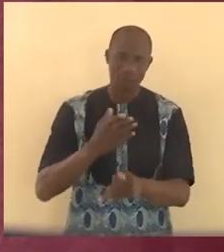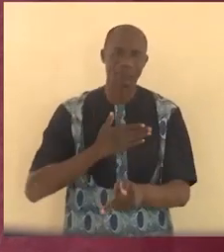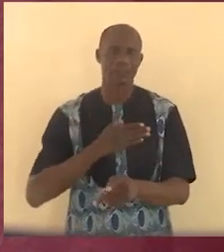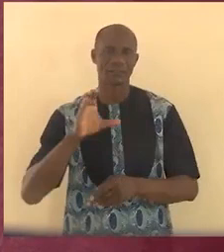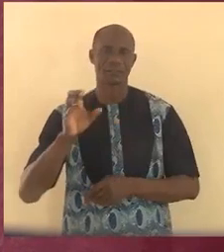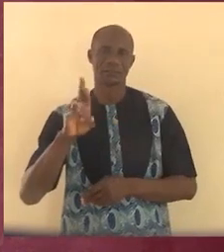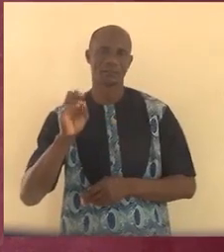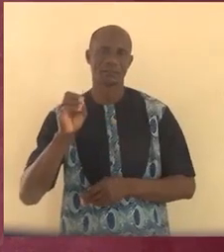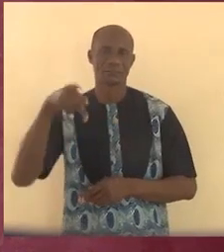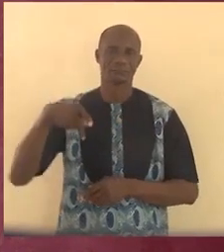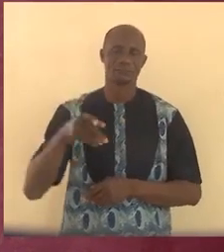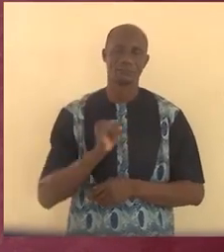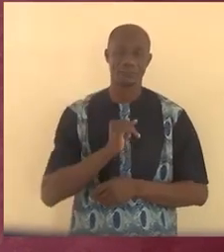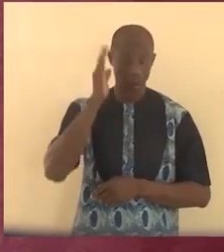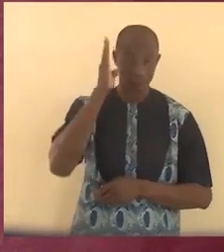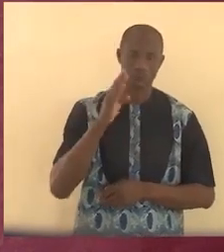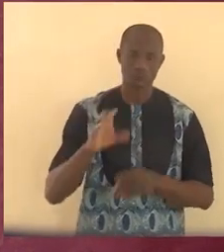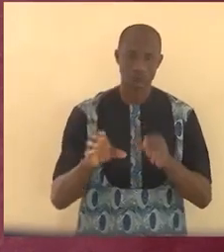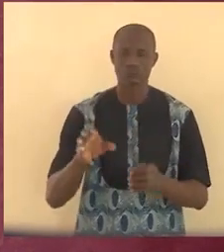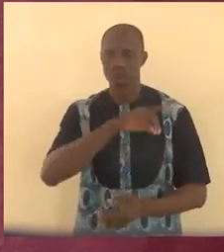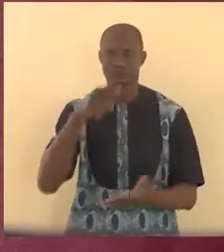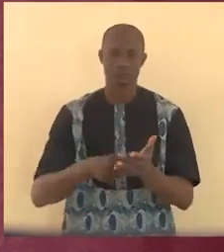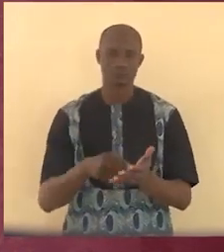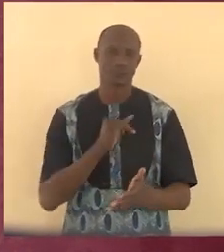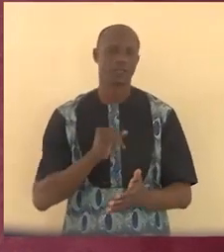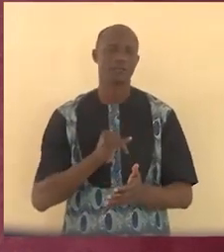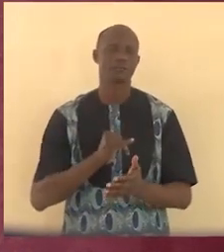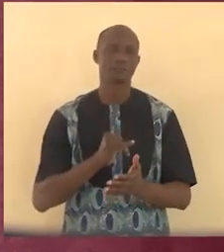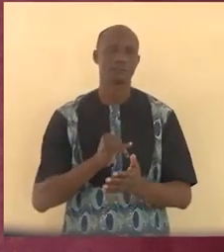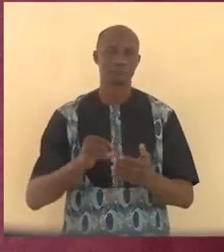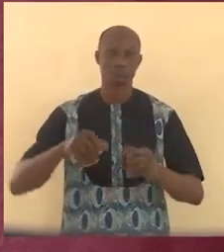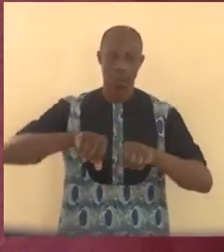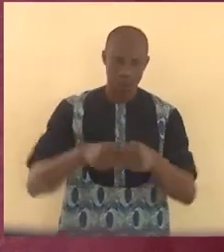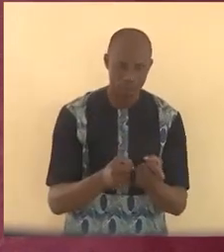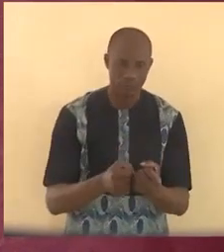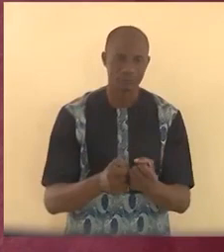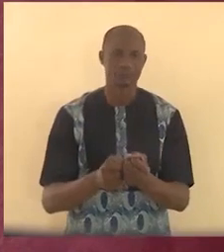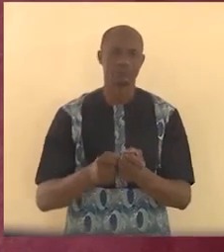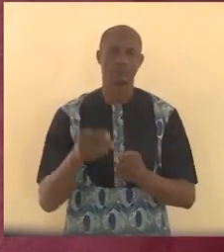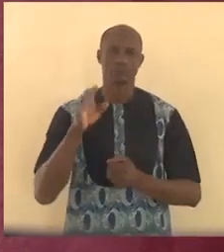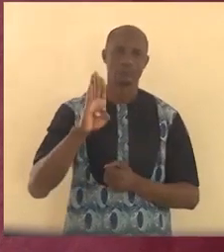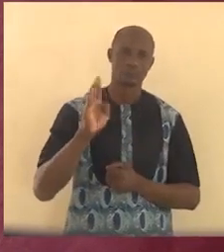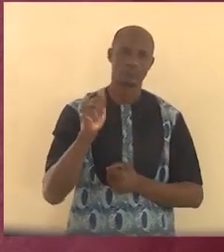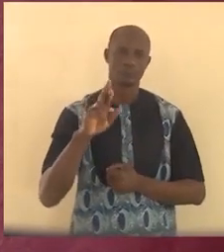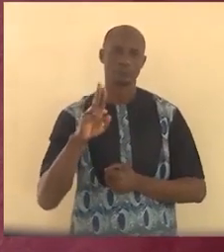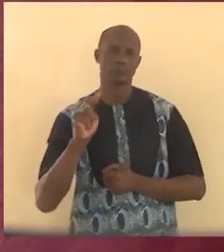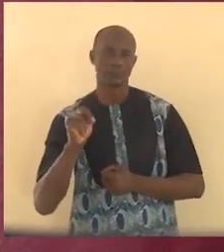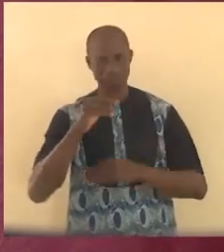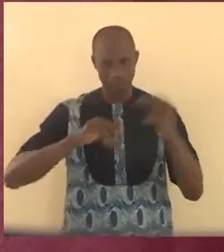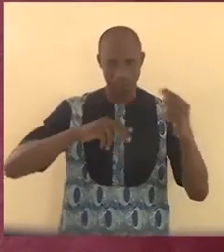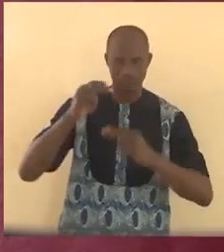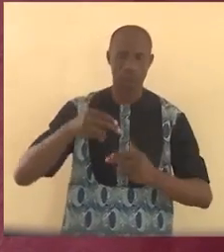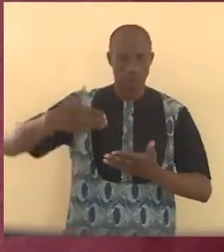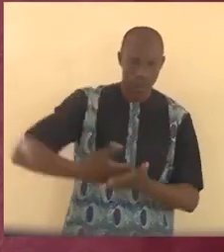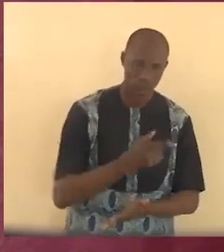And he said, 'I will do this. I will pull down my barns and build larger ones. And